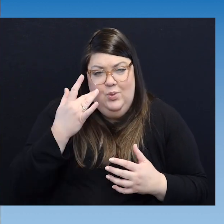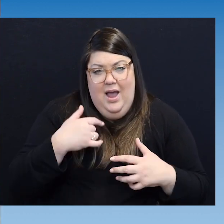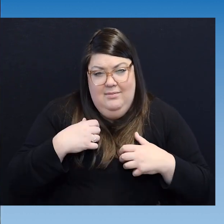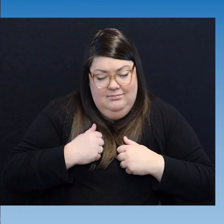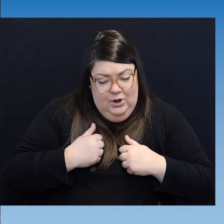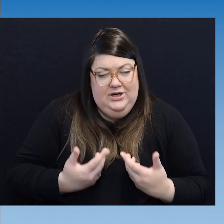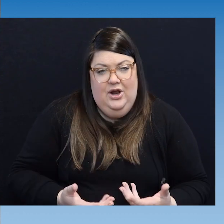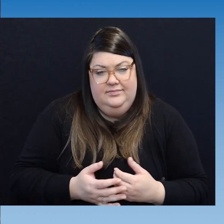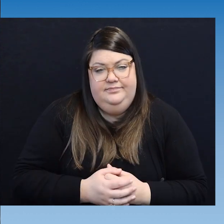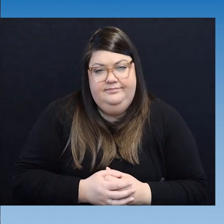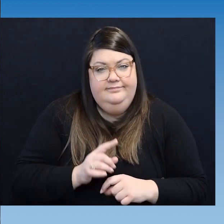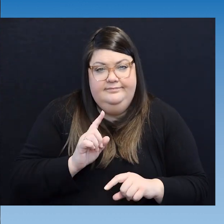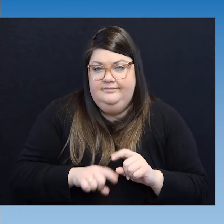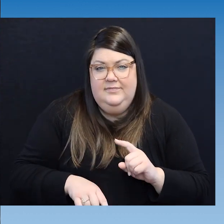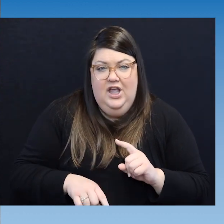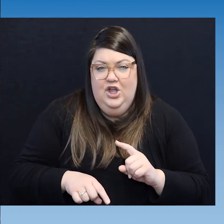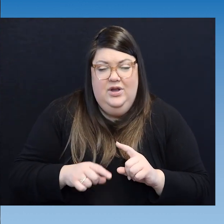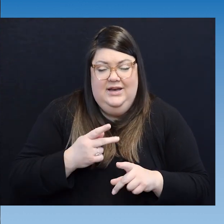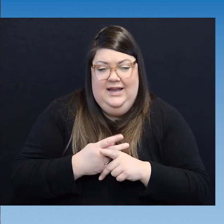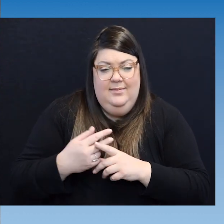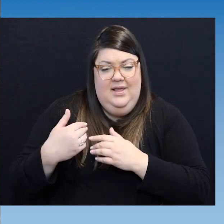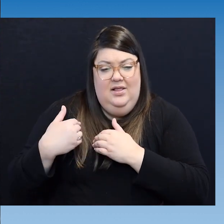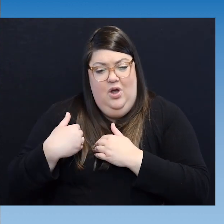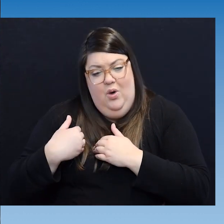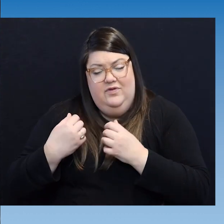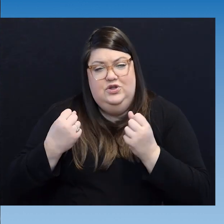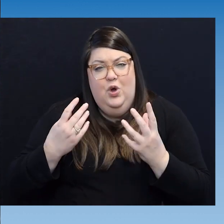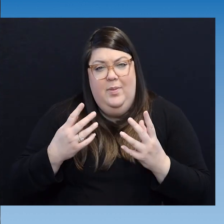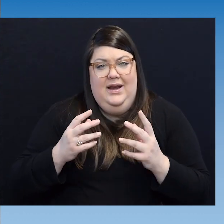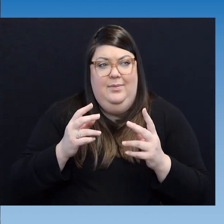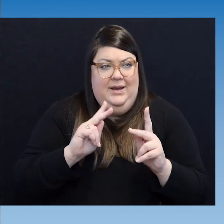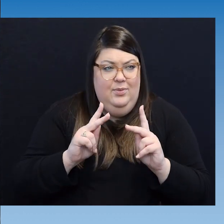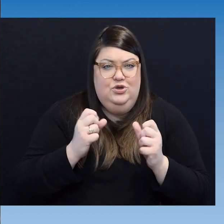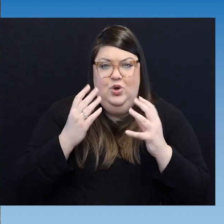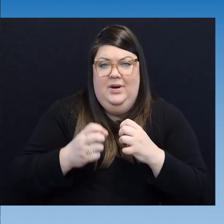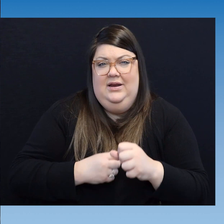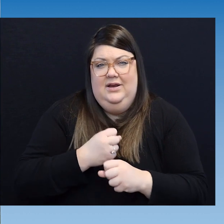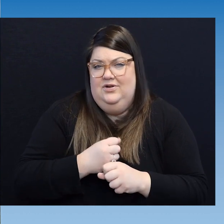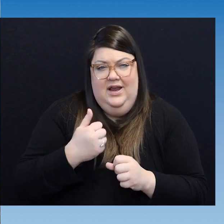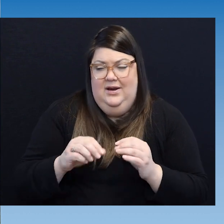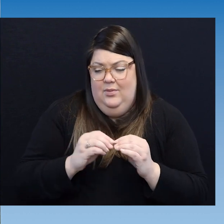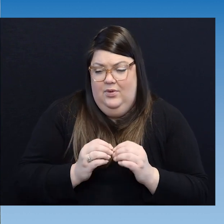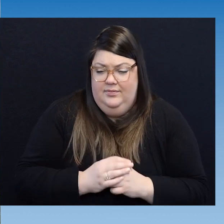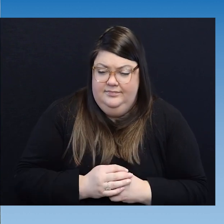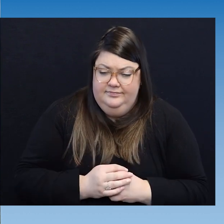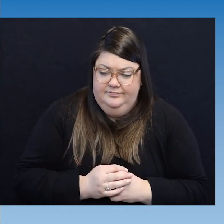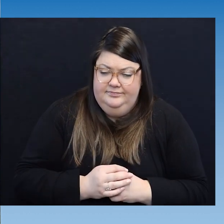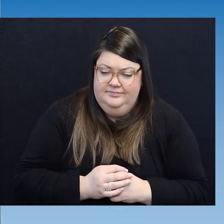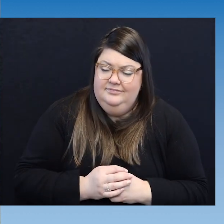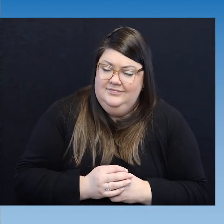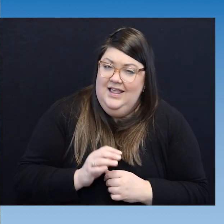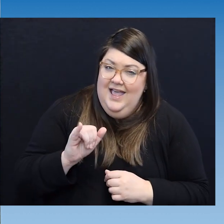burned me out. And I couldn't carry that many people with me for that many years any longer. Which is its own kind of